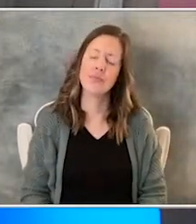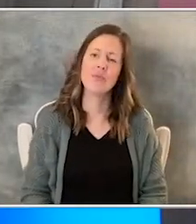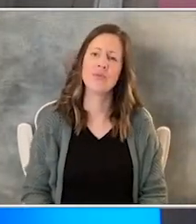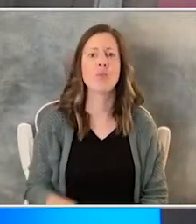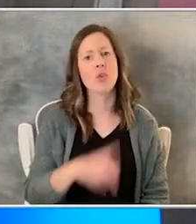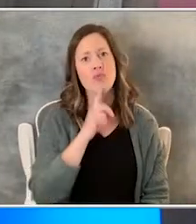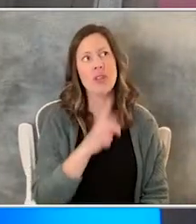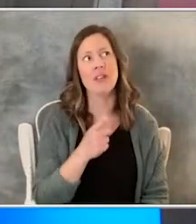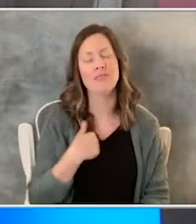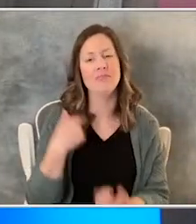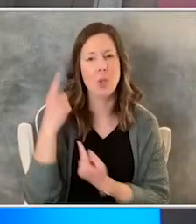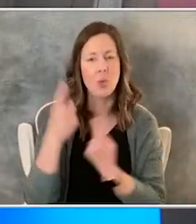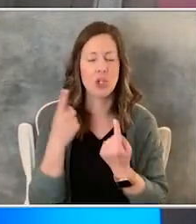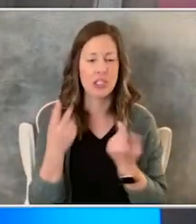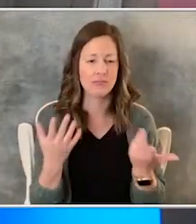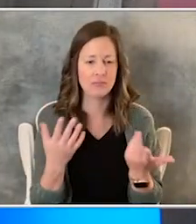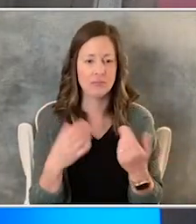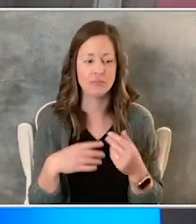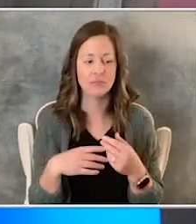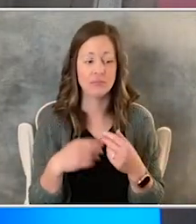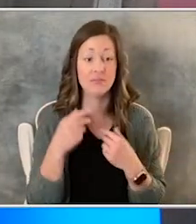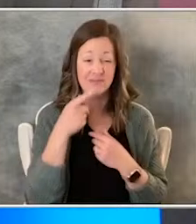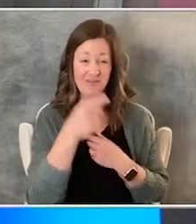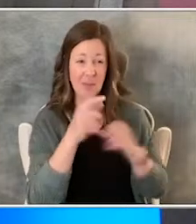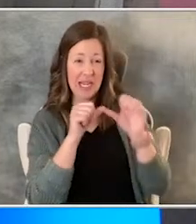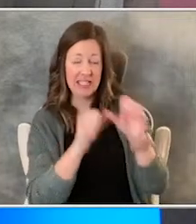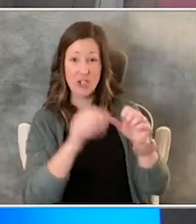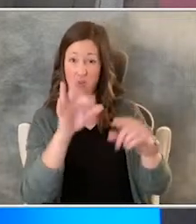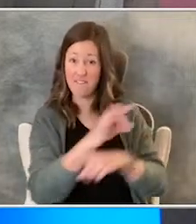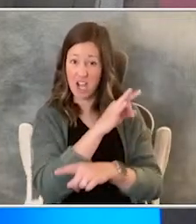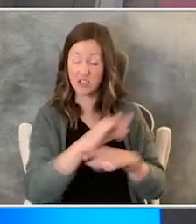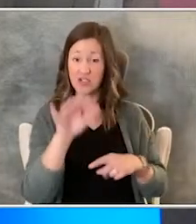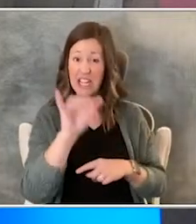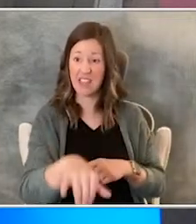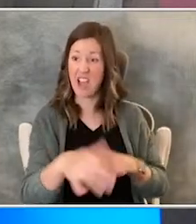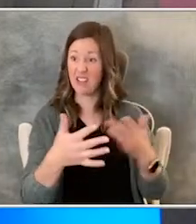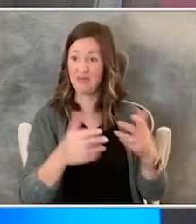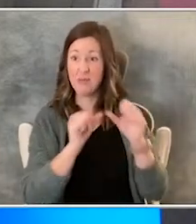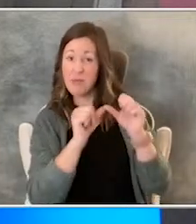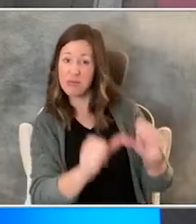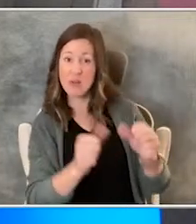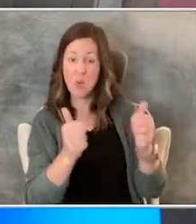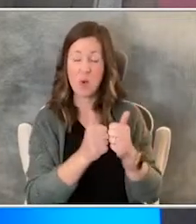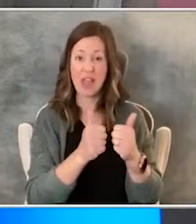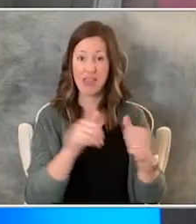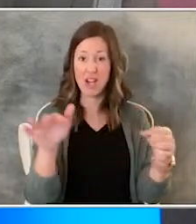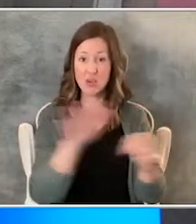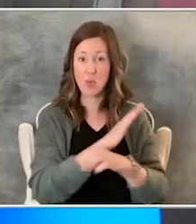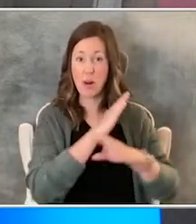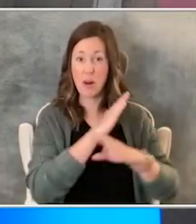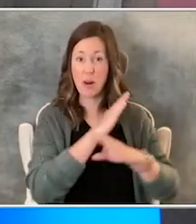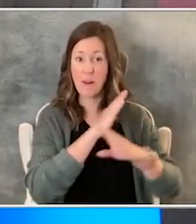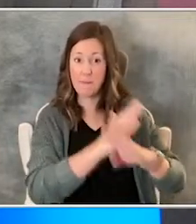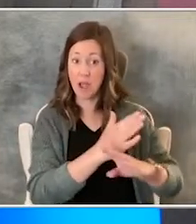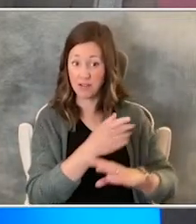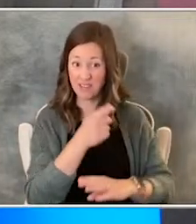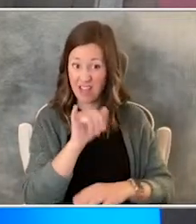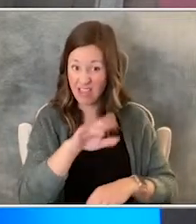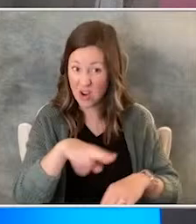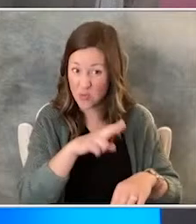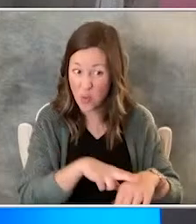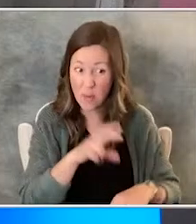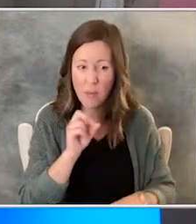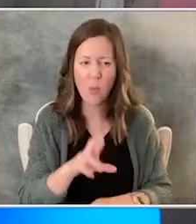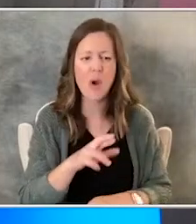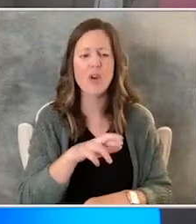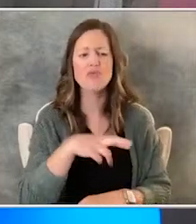and actually exercise, things like that, getting out walking a lot, which you're doing, helps build more collaterals,